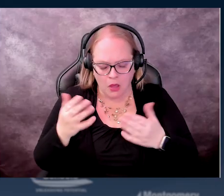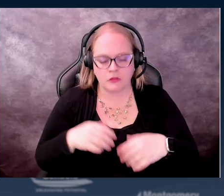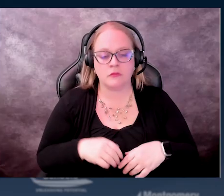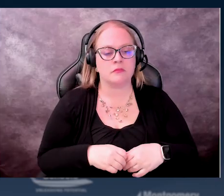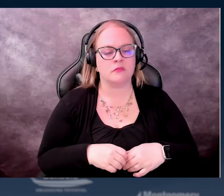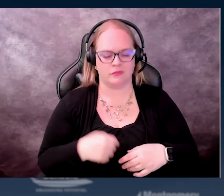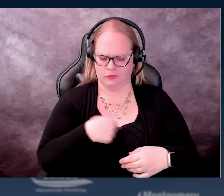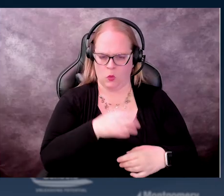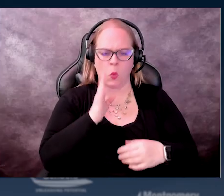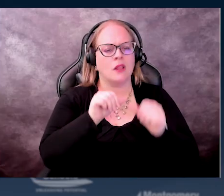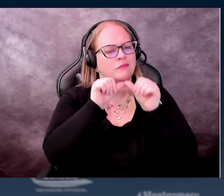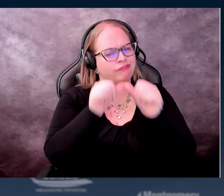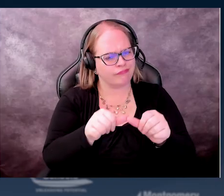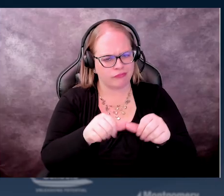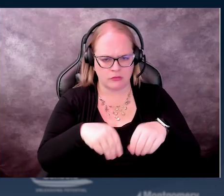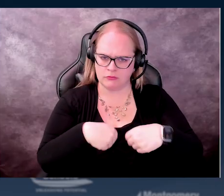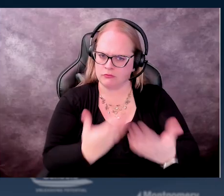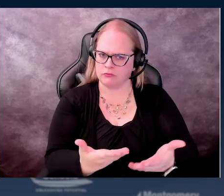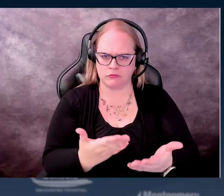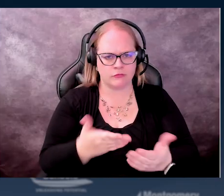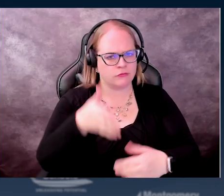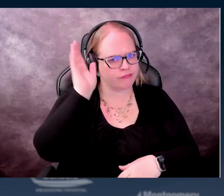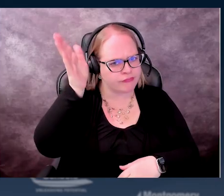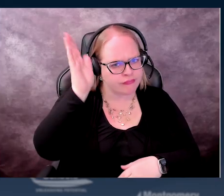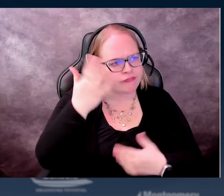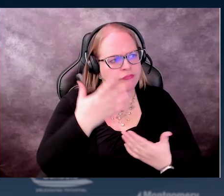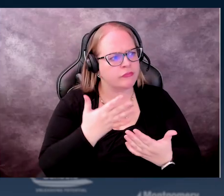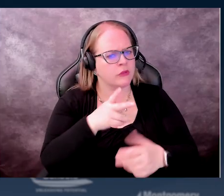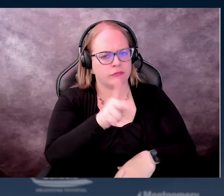continued internal engagement,